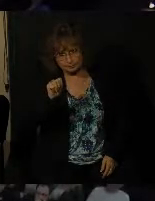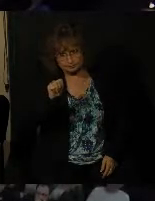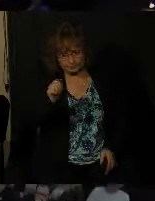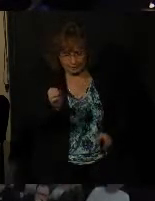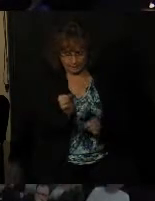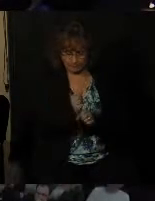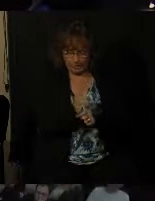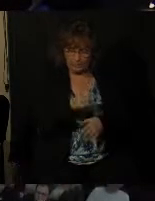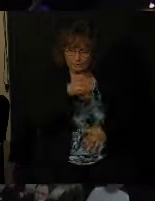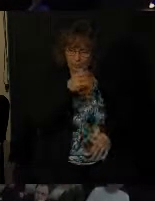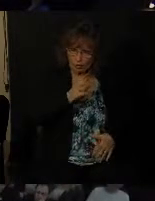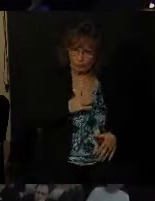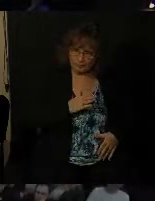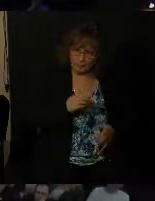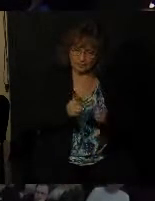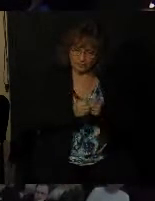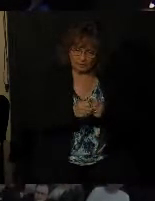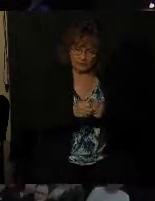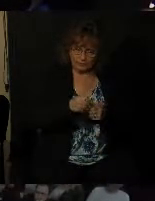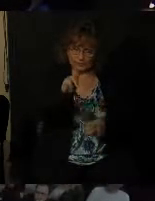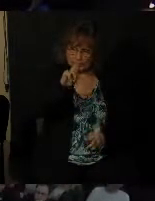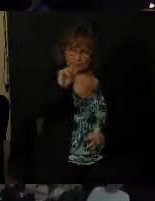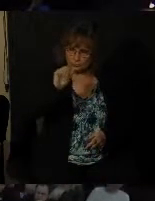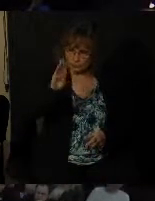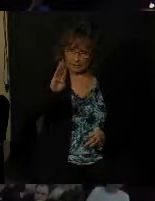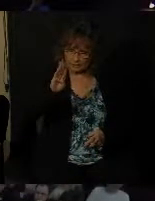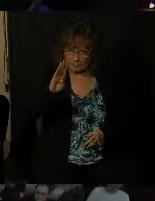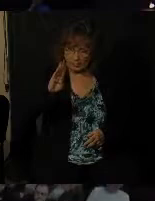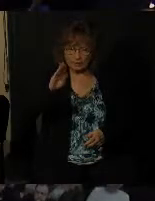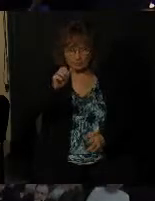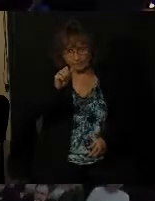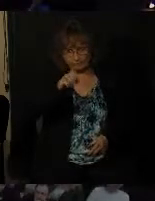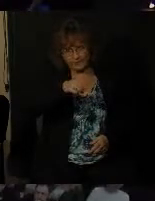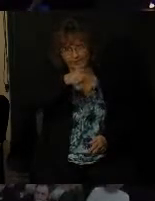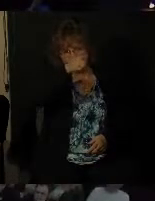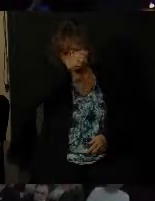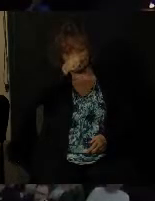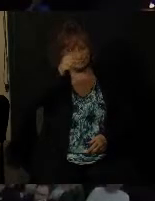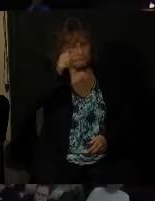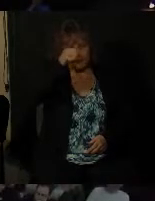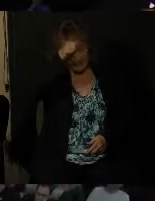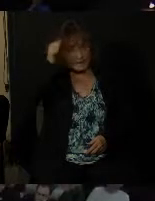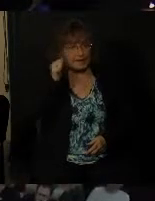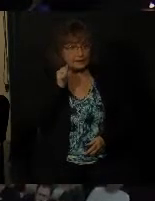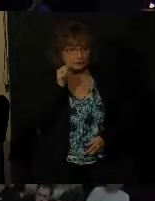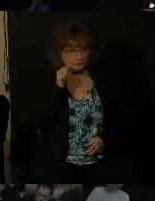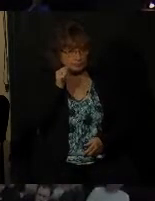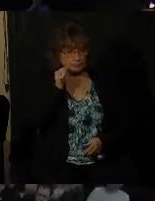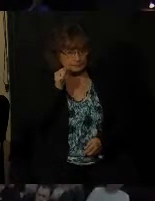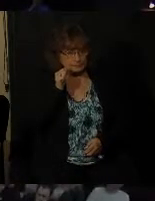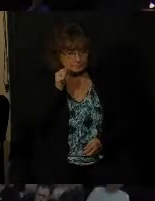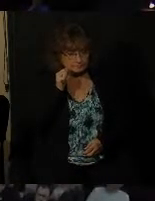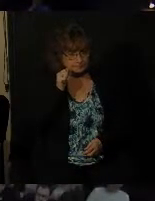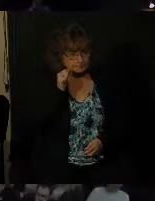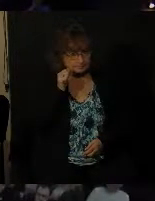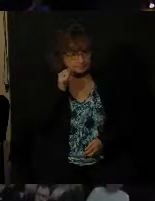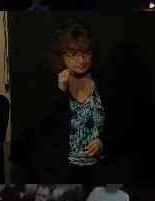God, and there is none other, there is none like him. He works his will and his good pleasure daily on the